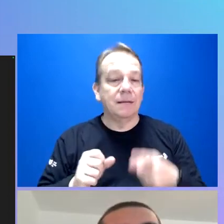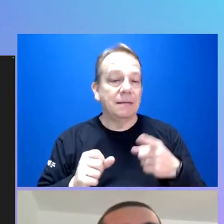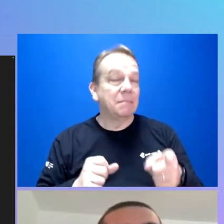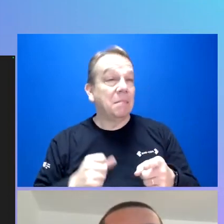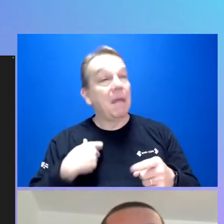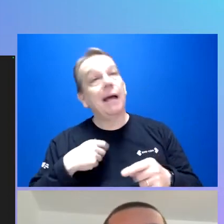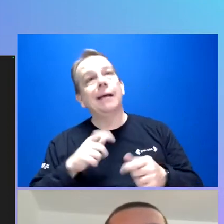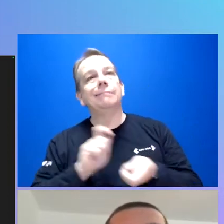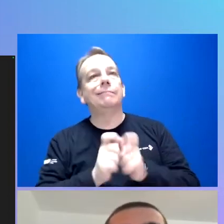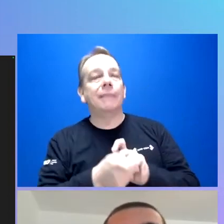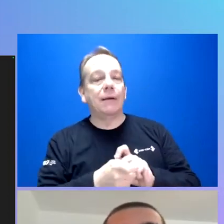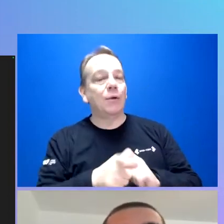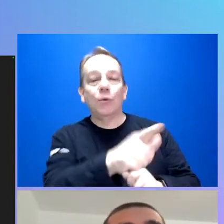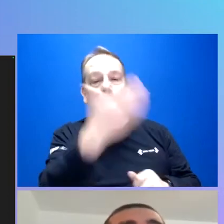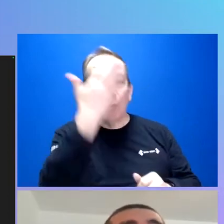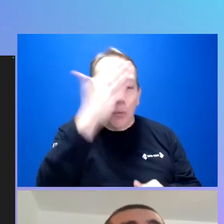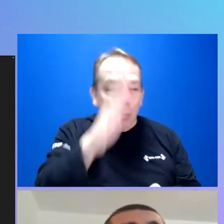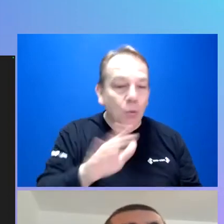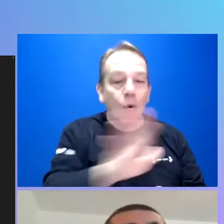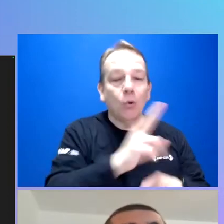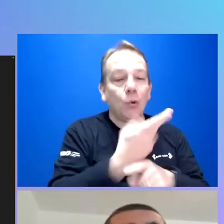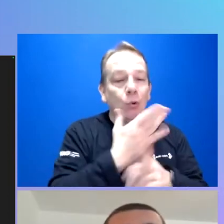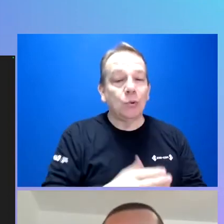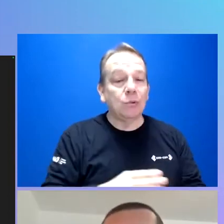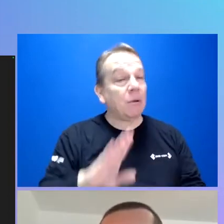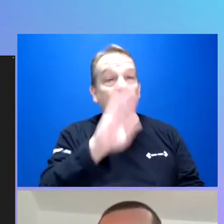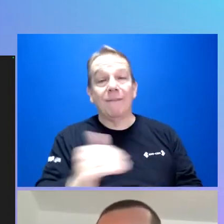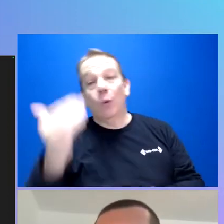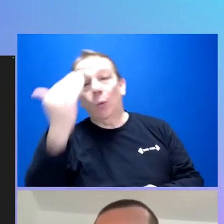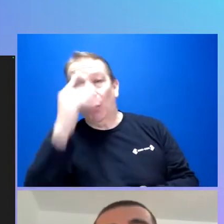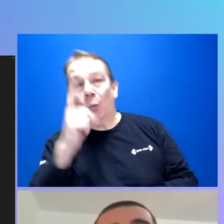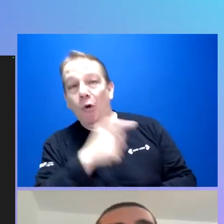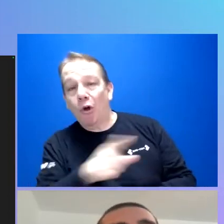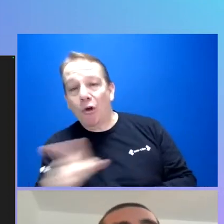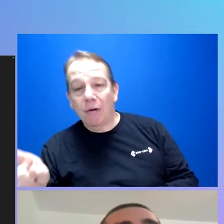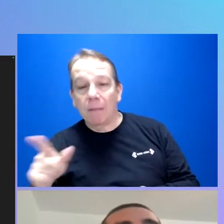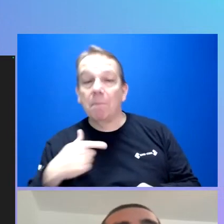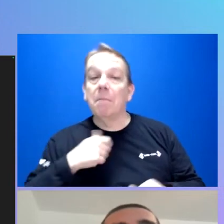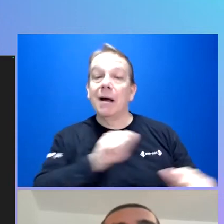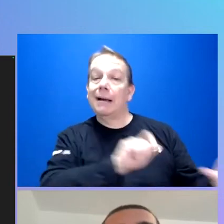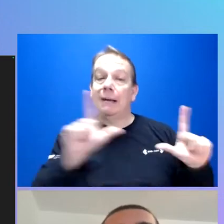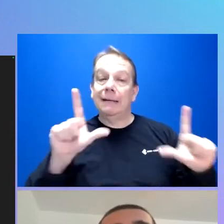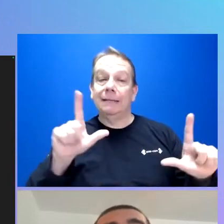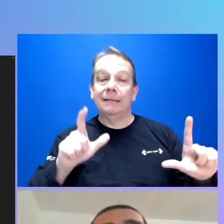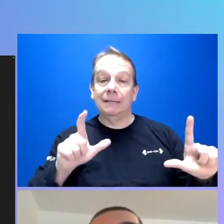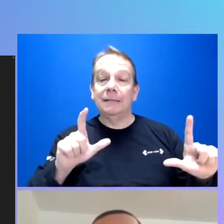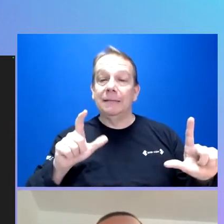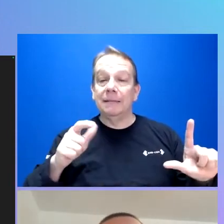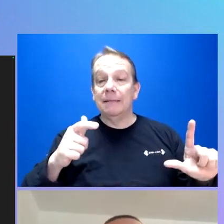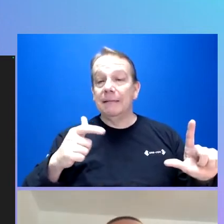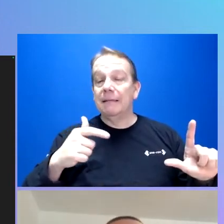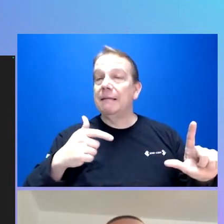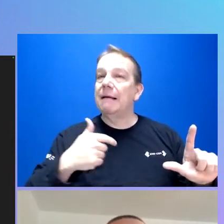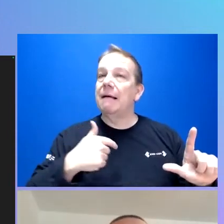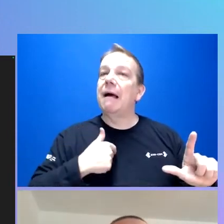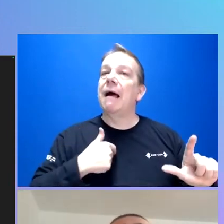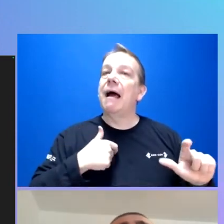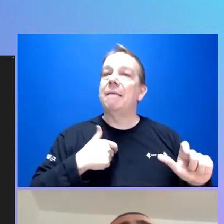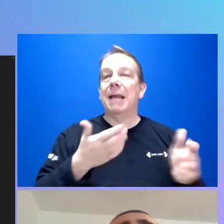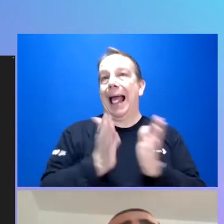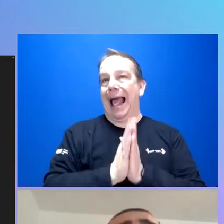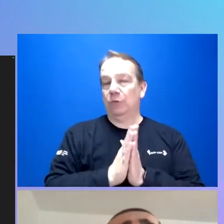Users," open parenthesis, and you never will. And on my opening slide, I should say, because I've been asked to describe all my slides, as I